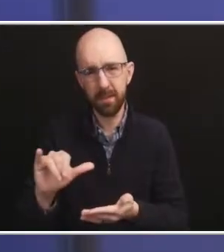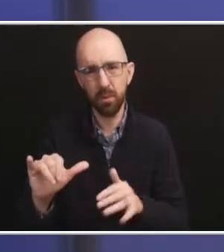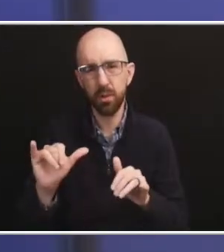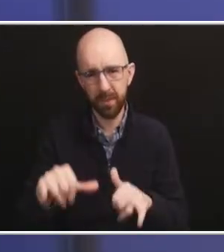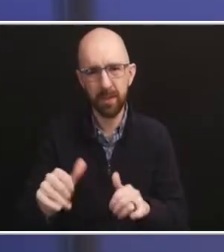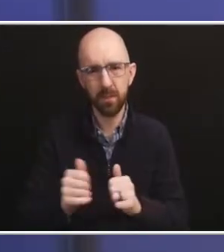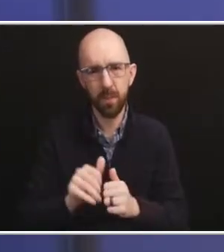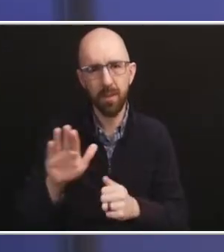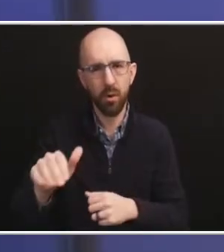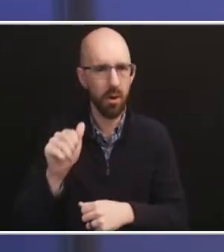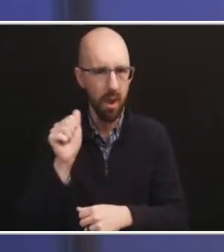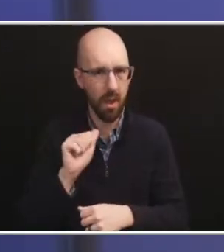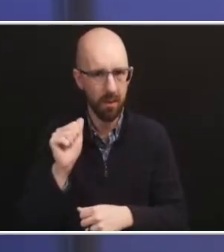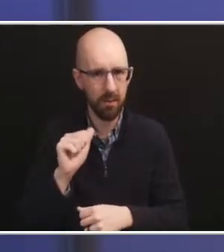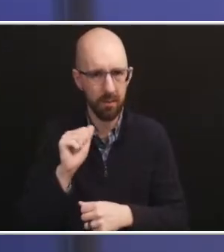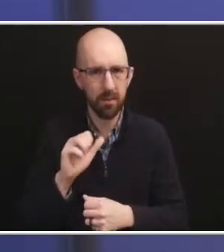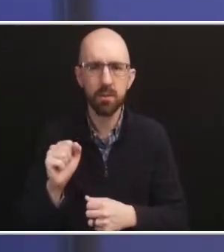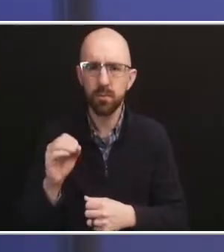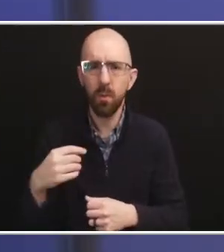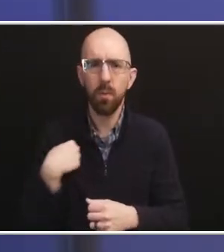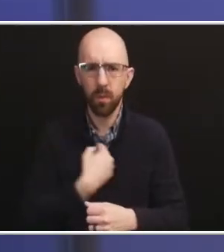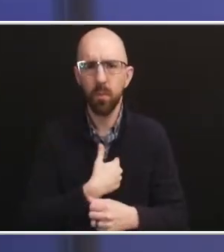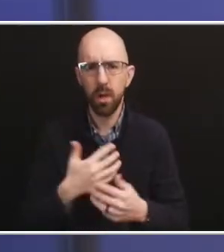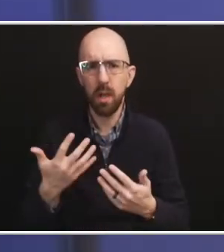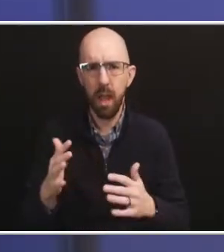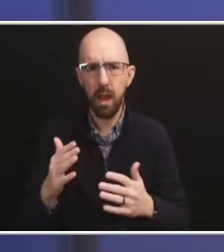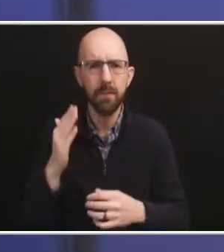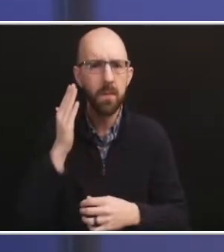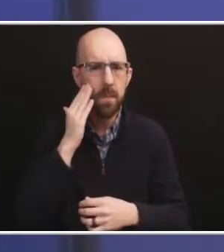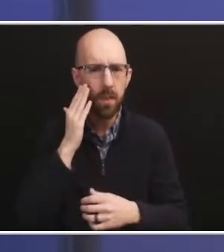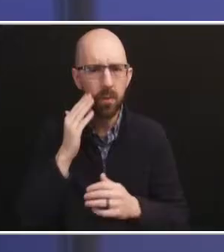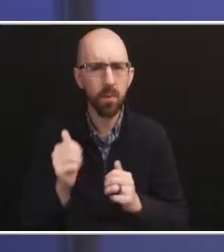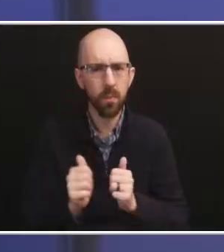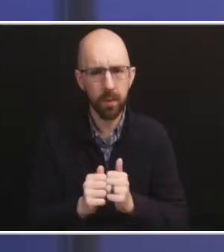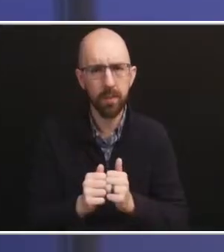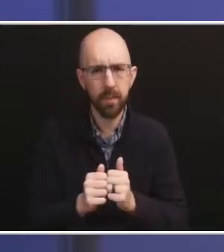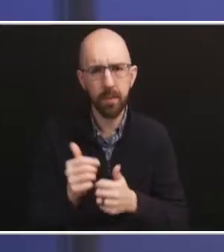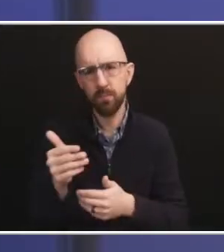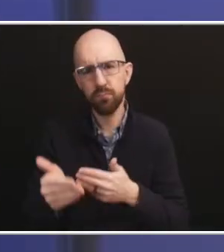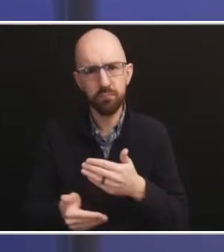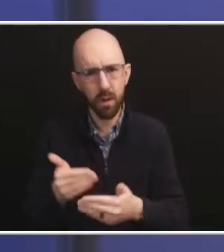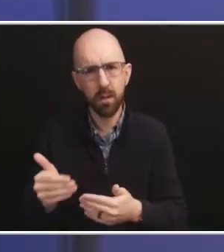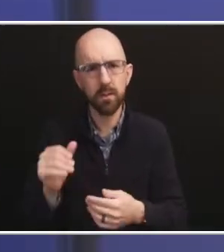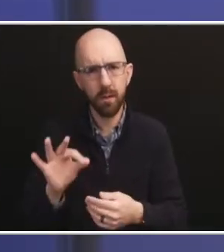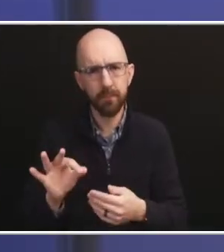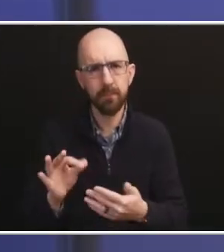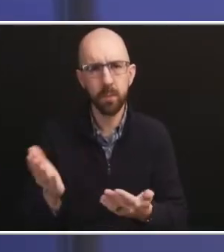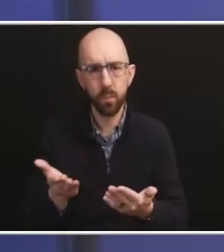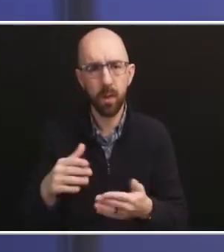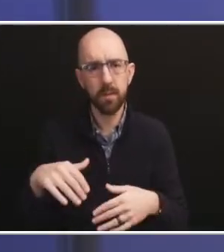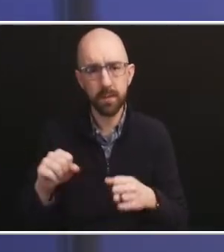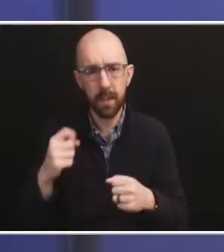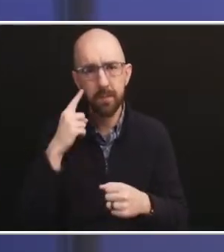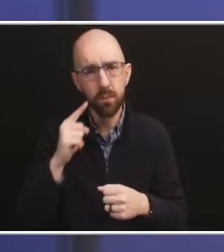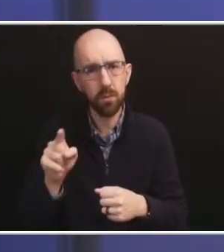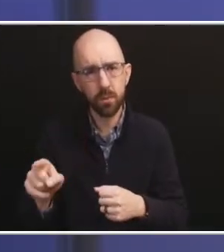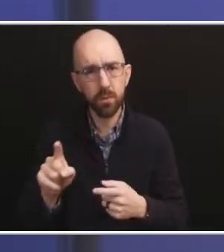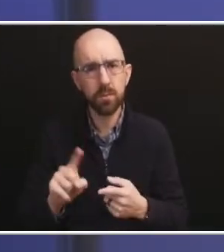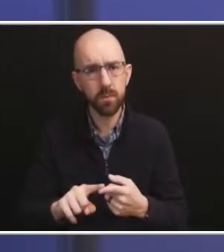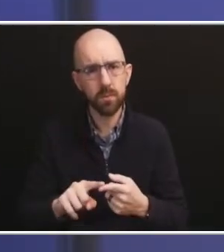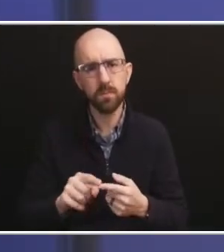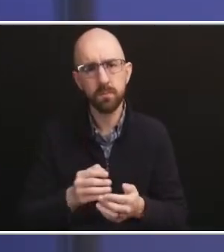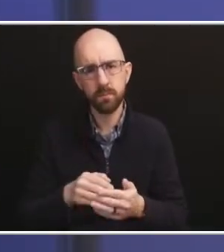aunt. So we were kind of familiar with, the process of what it's going to take for her to get into the